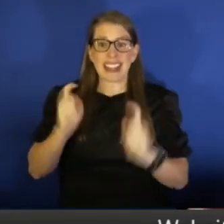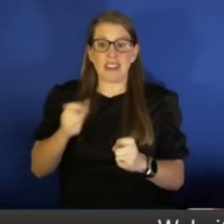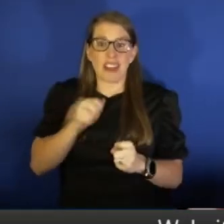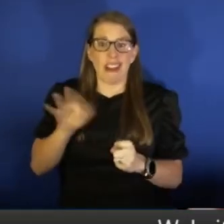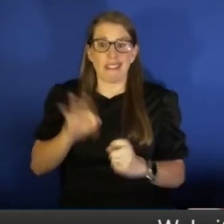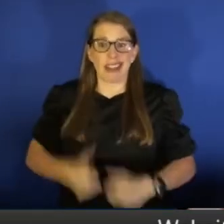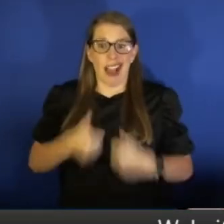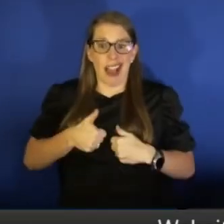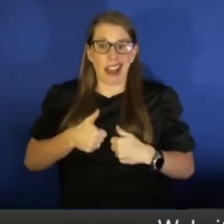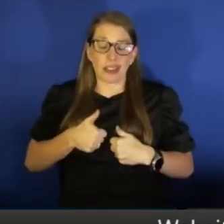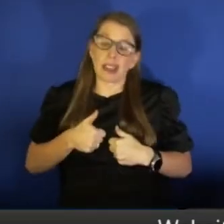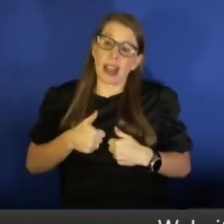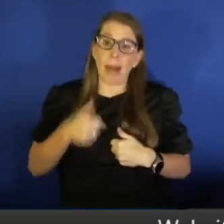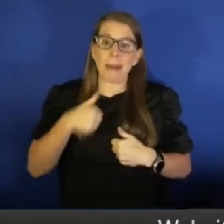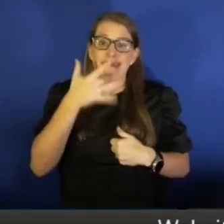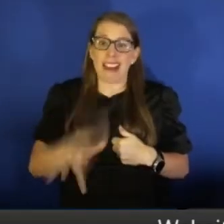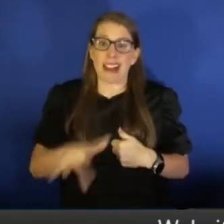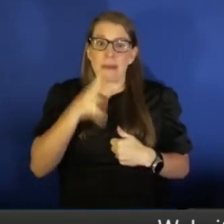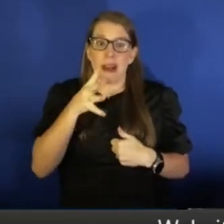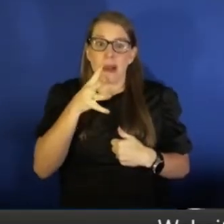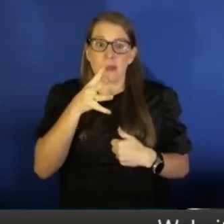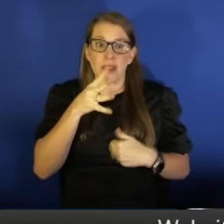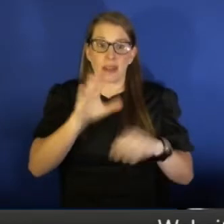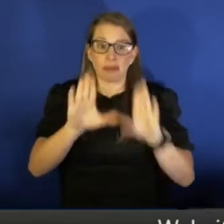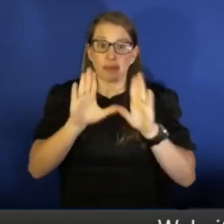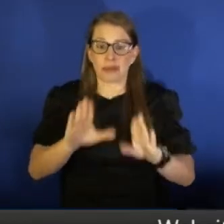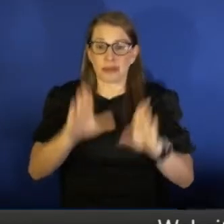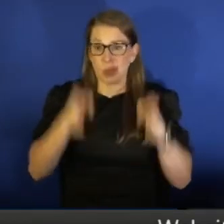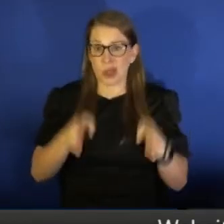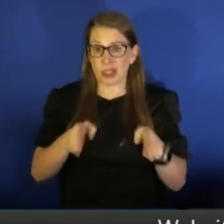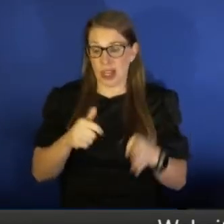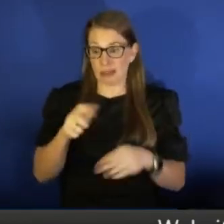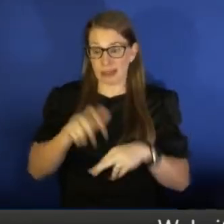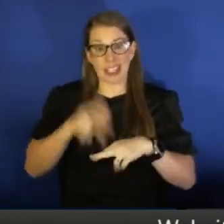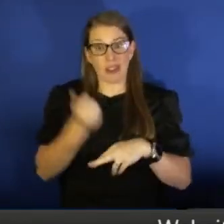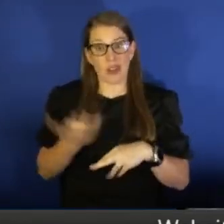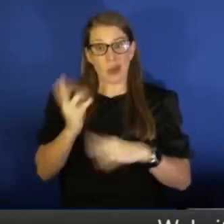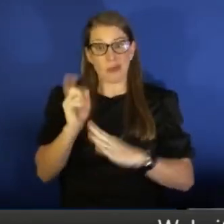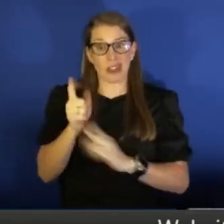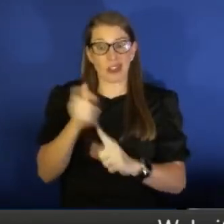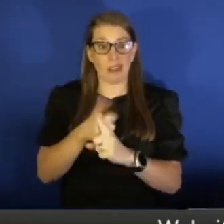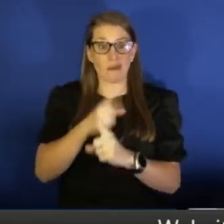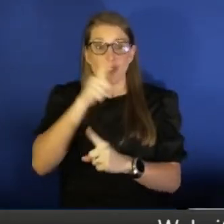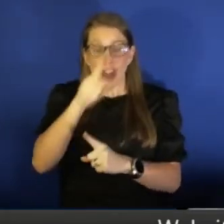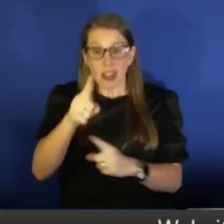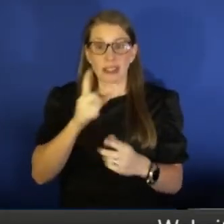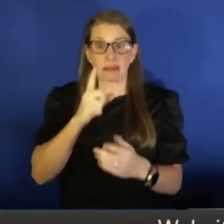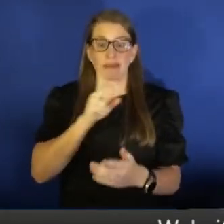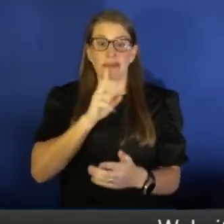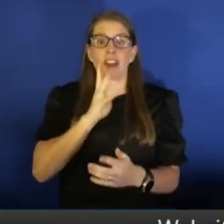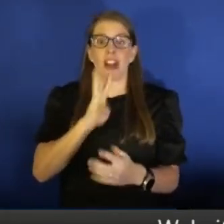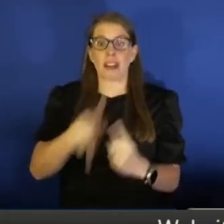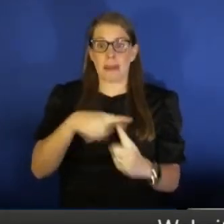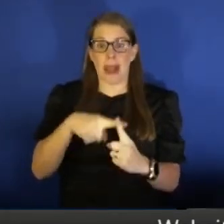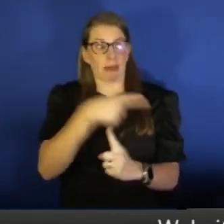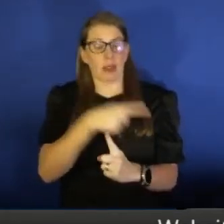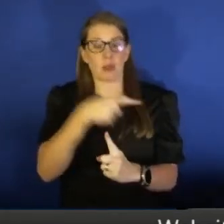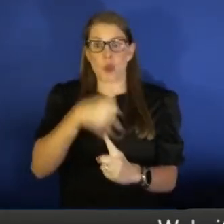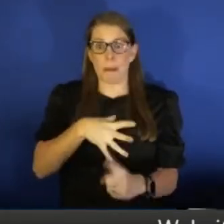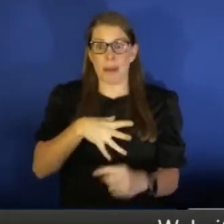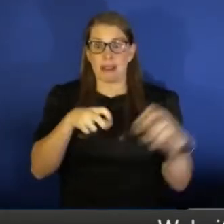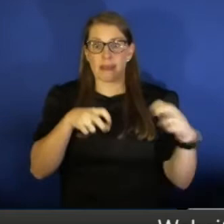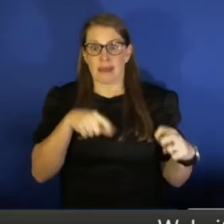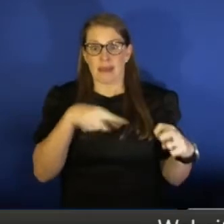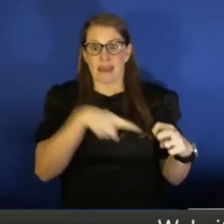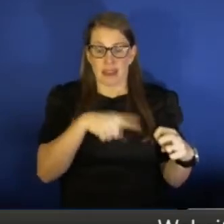you've said that. I've just been sitting with you for a few moments this morning, and you have really talked about how incredible this woman is sitting right next to you.